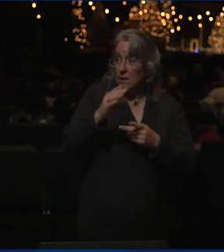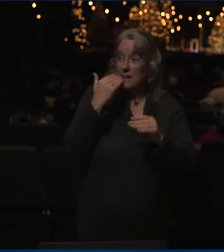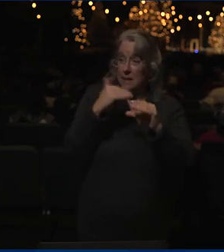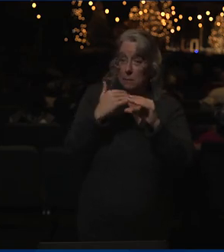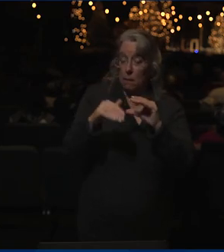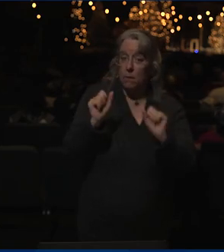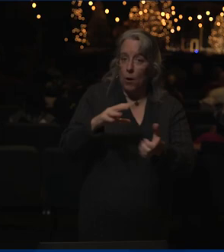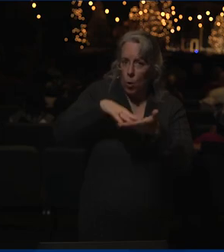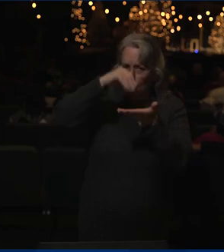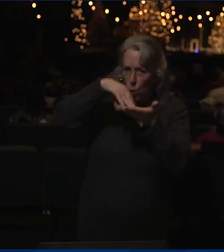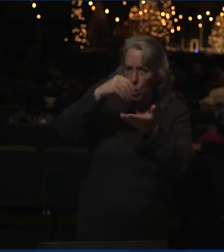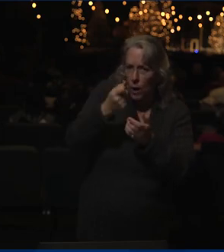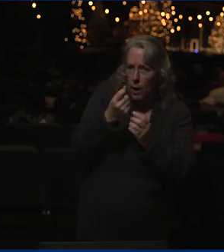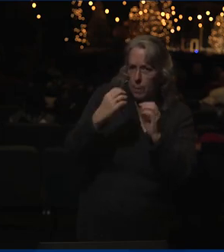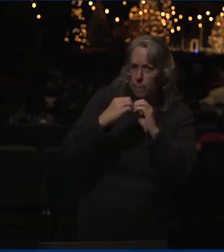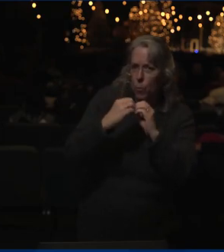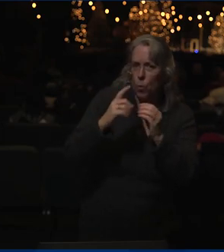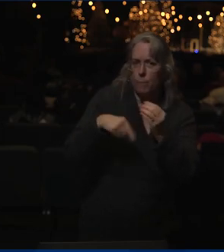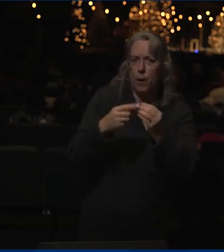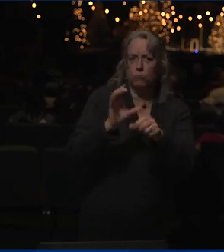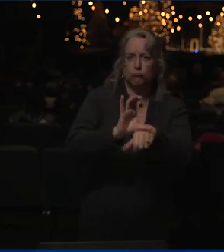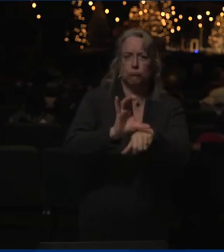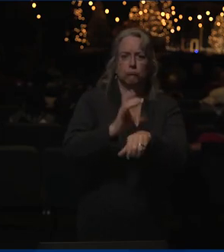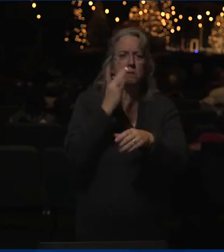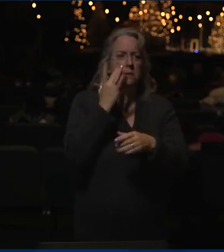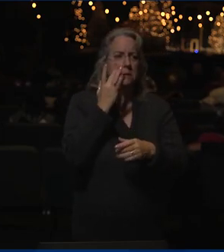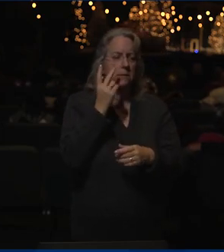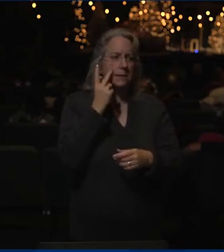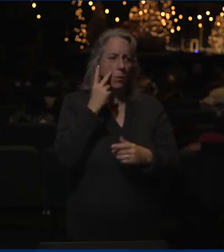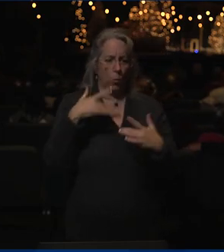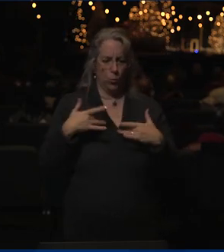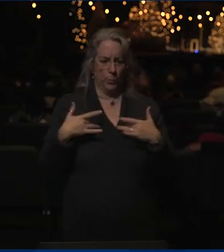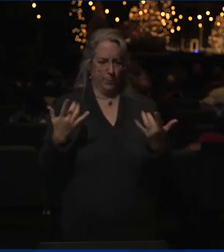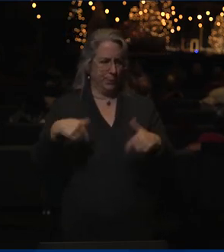what is happening around here in this community. So if you would do